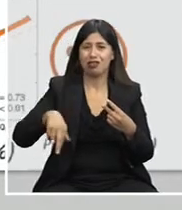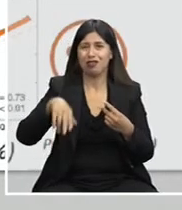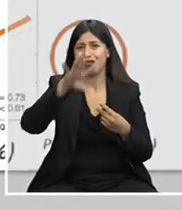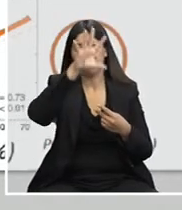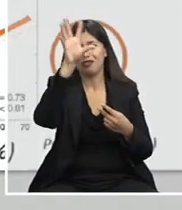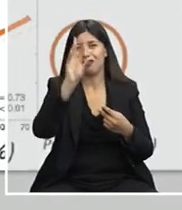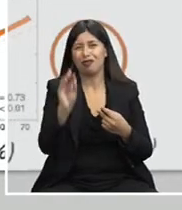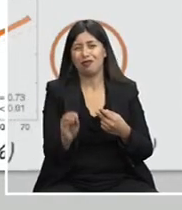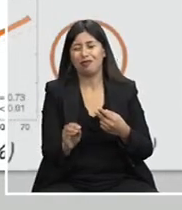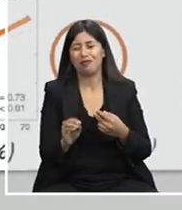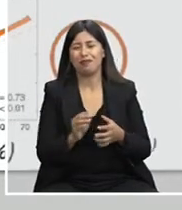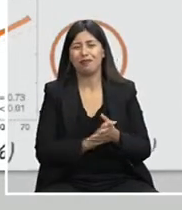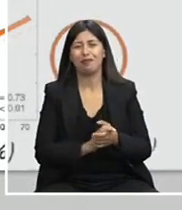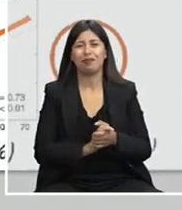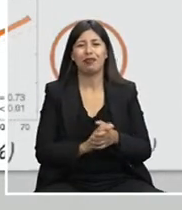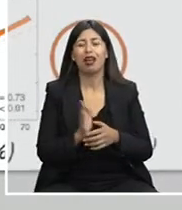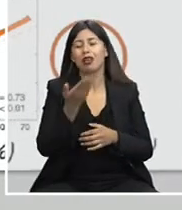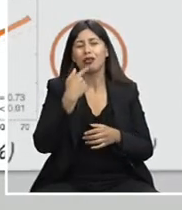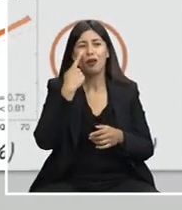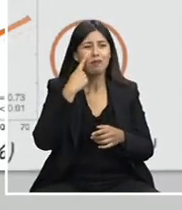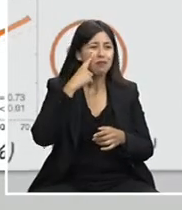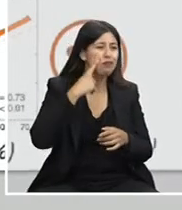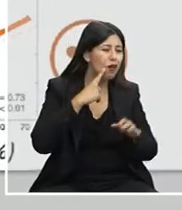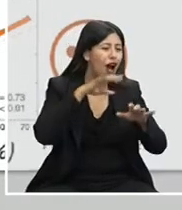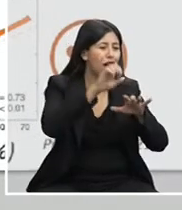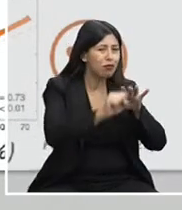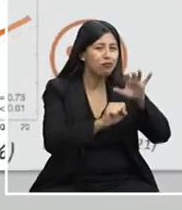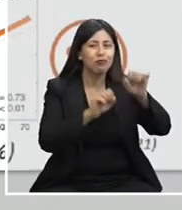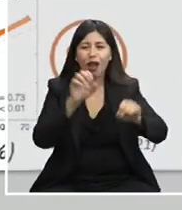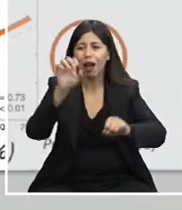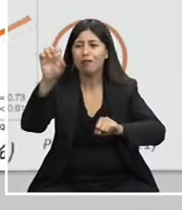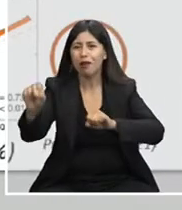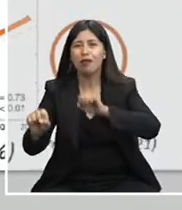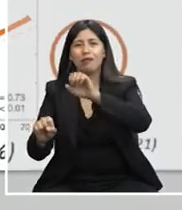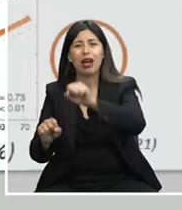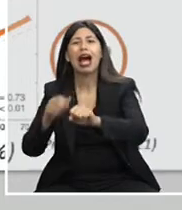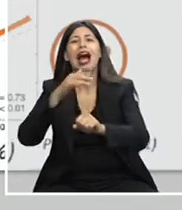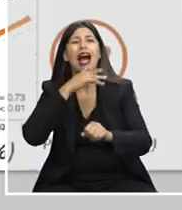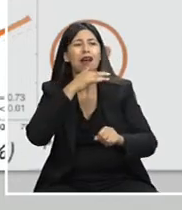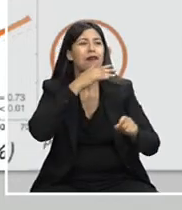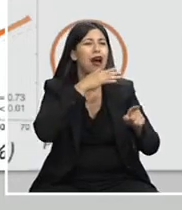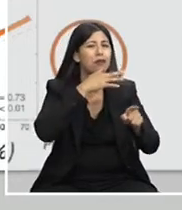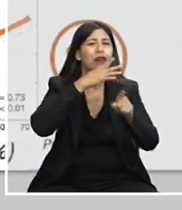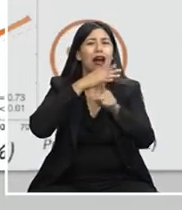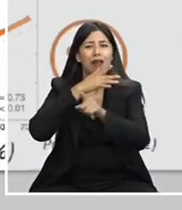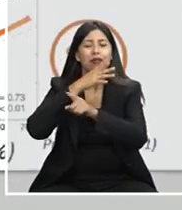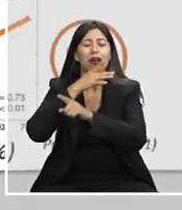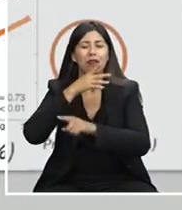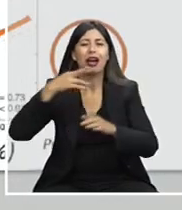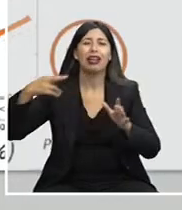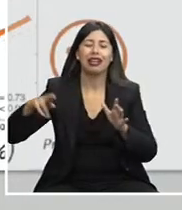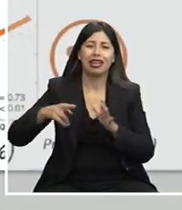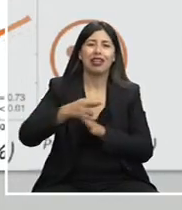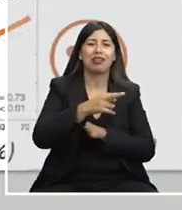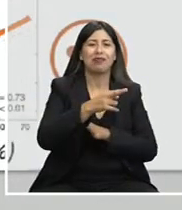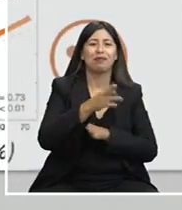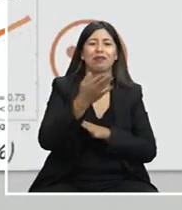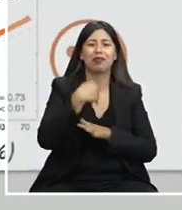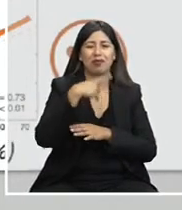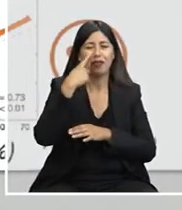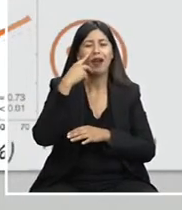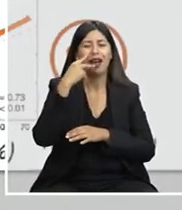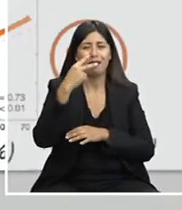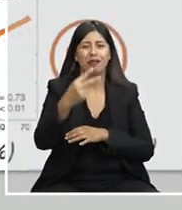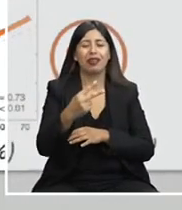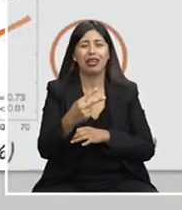rivers from different catchments with different amounts of glacier cover, is we were able to look at what happens as you shrink the amount